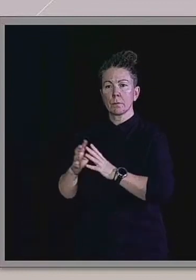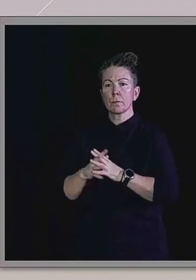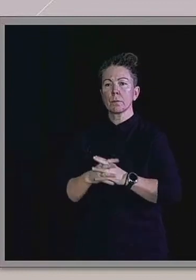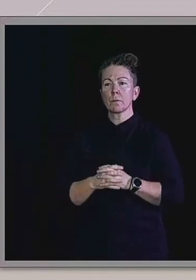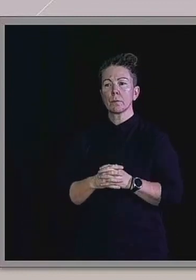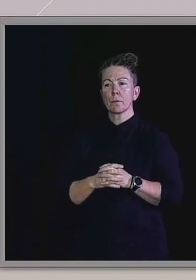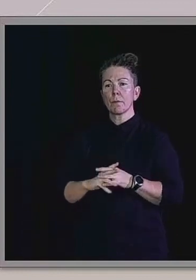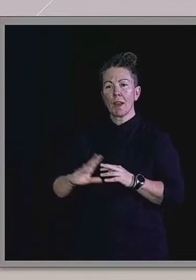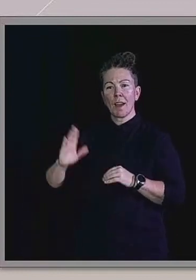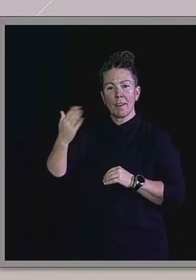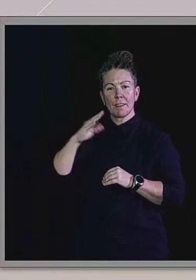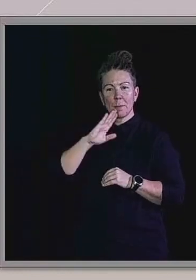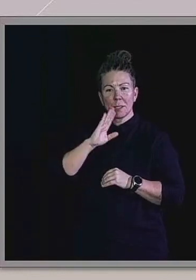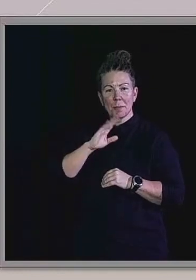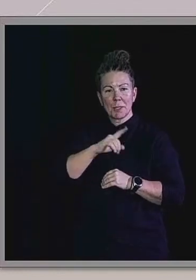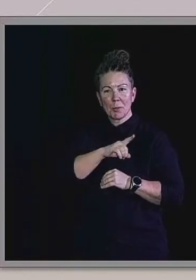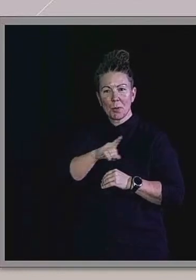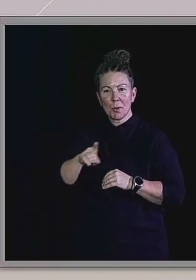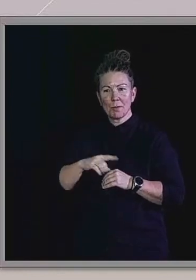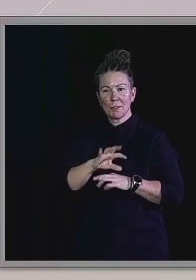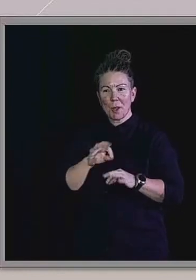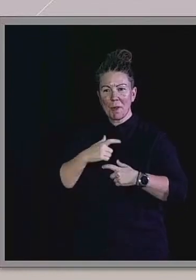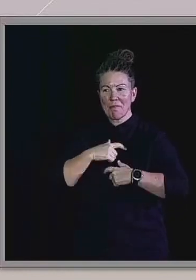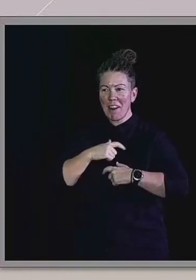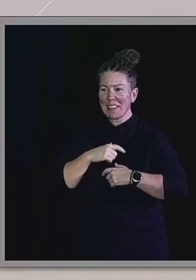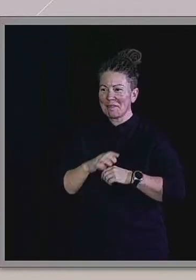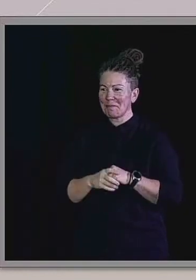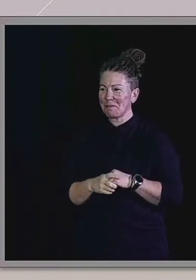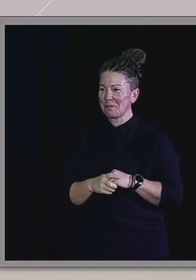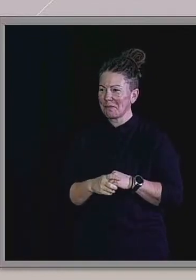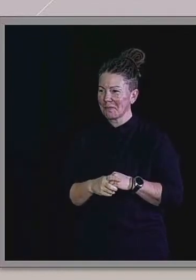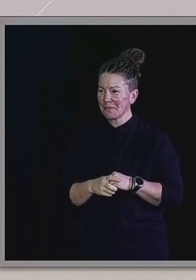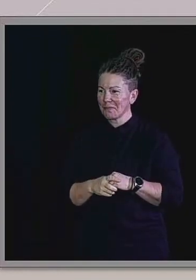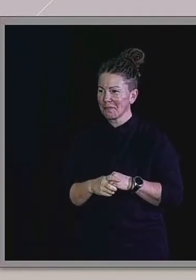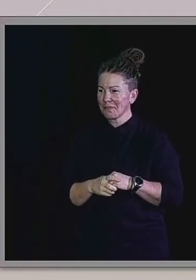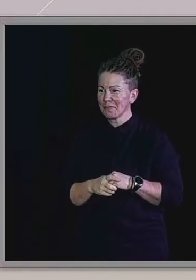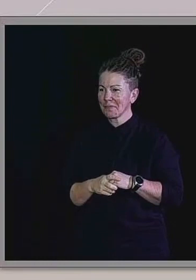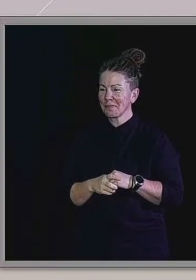come to speak to you all. Don't be afraid.